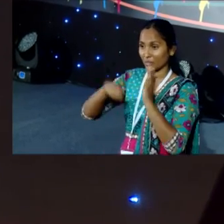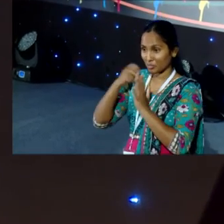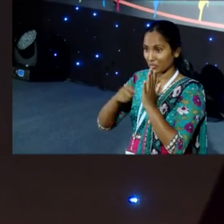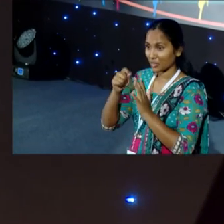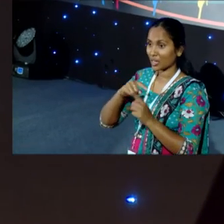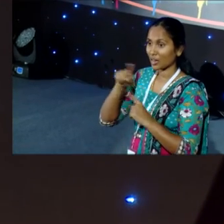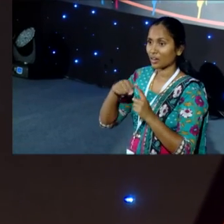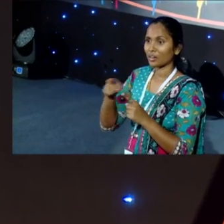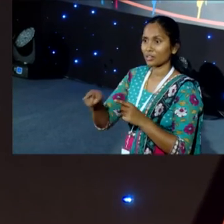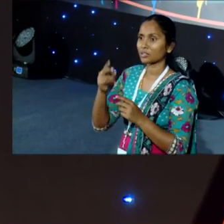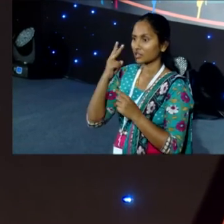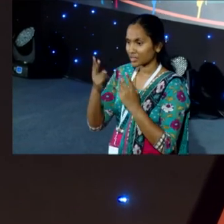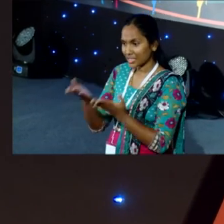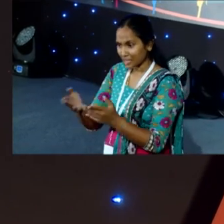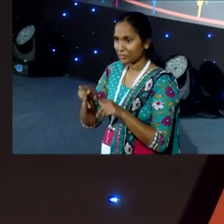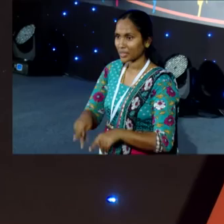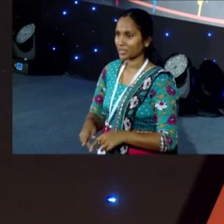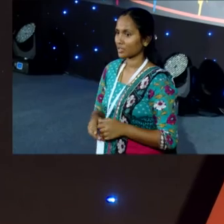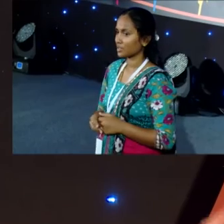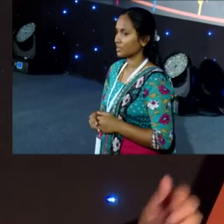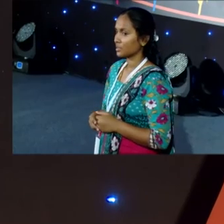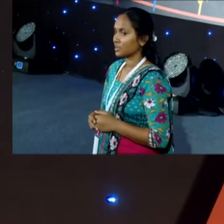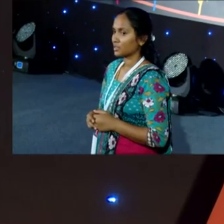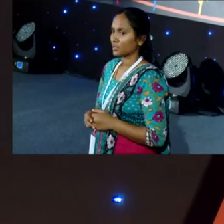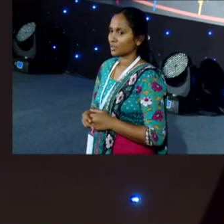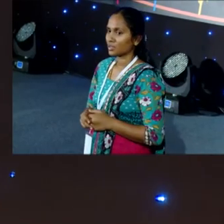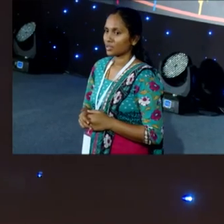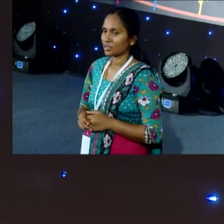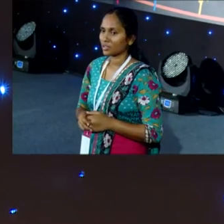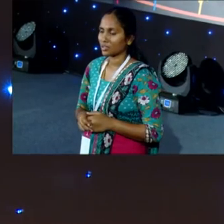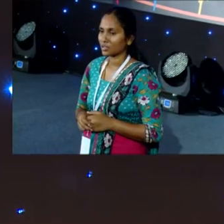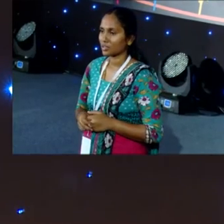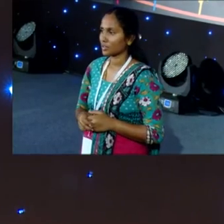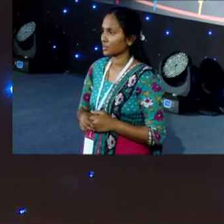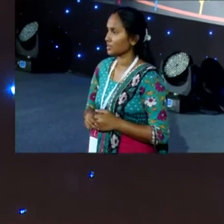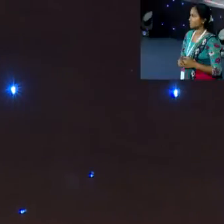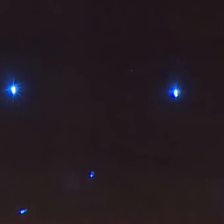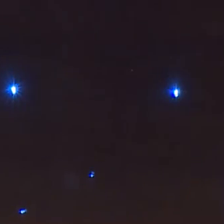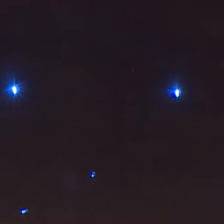everybody looked at and said, ye to behuda hai. Have a look at it.